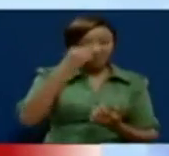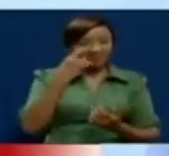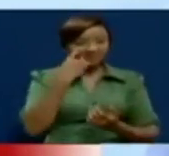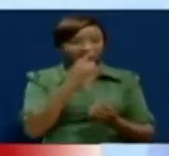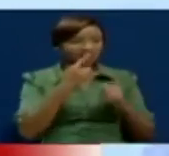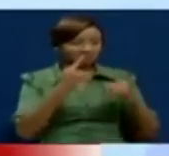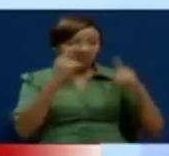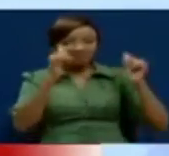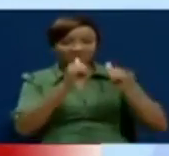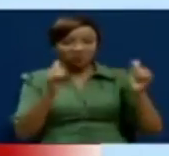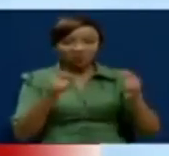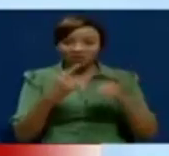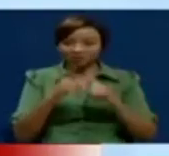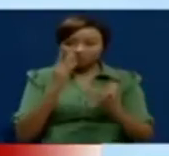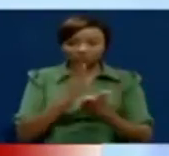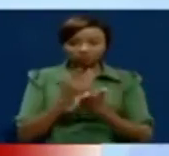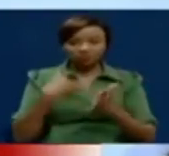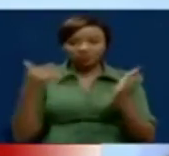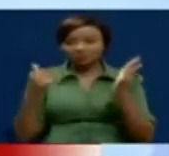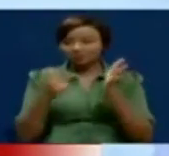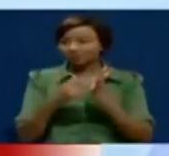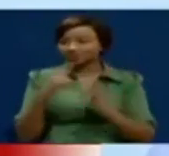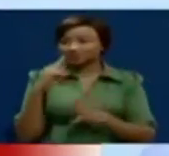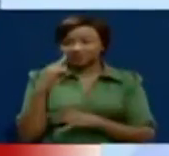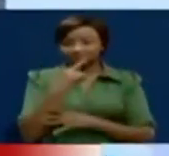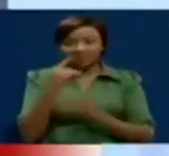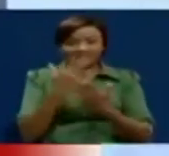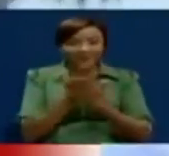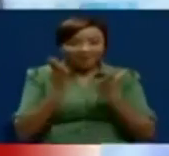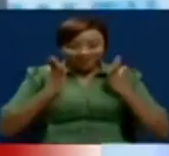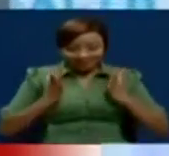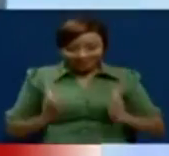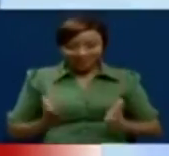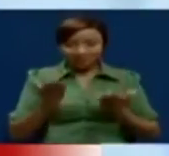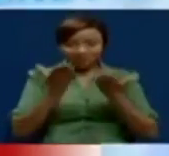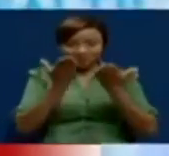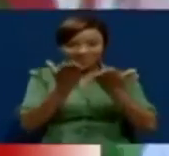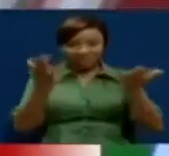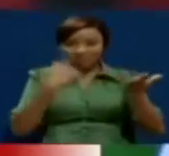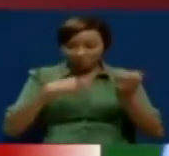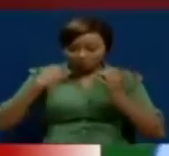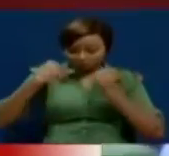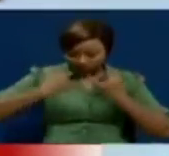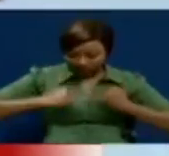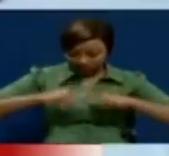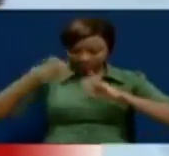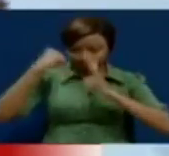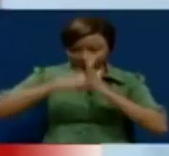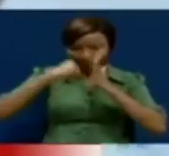condemn in the strongest terms any person who would attempt to do so.